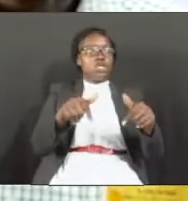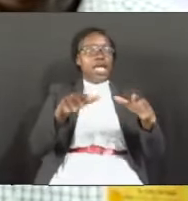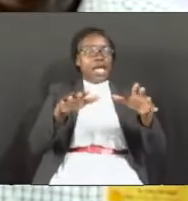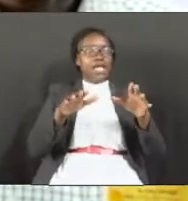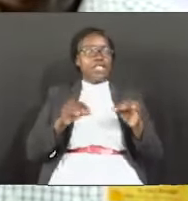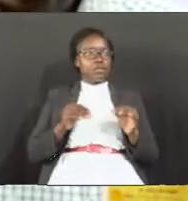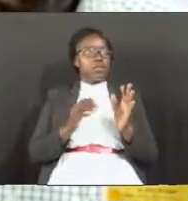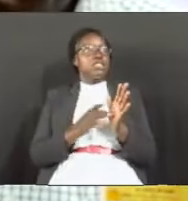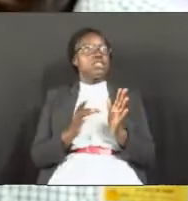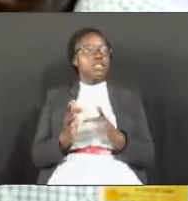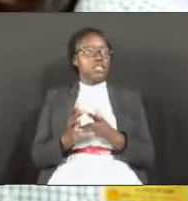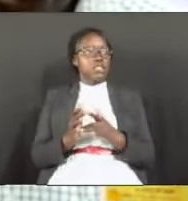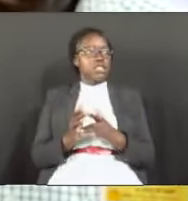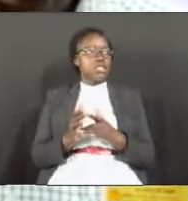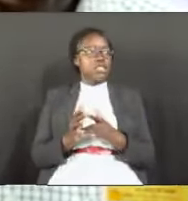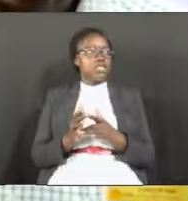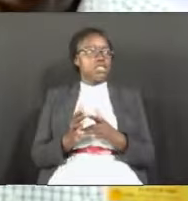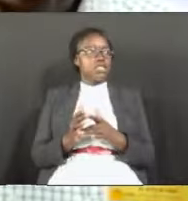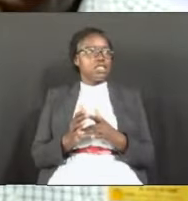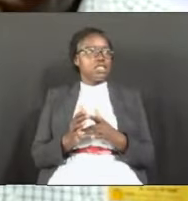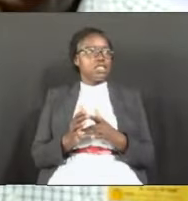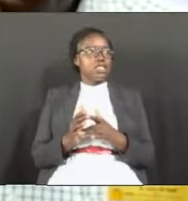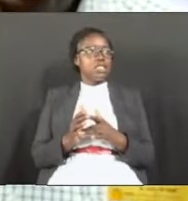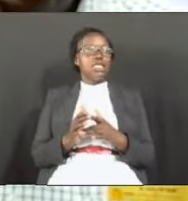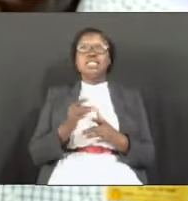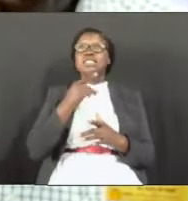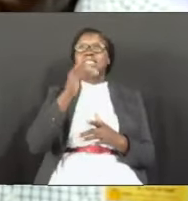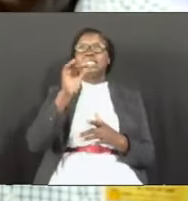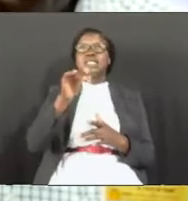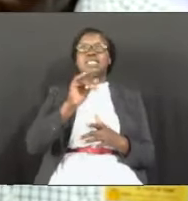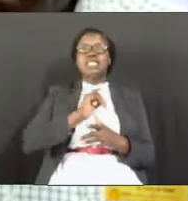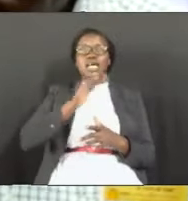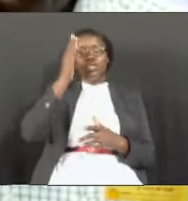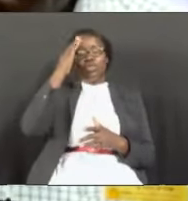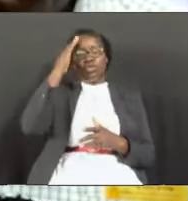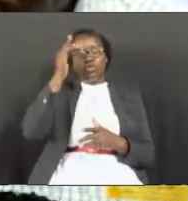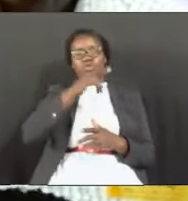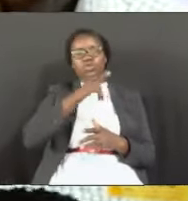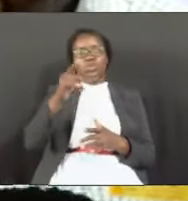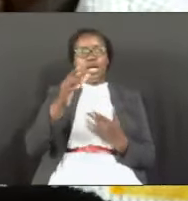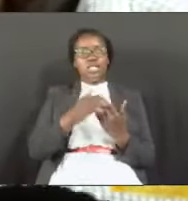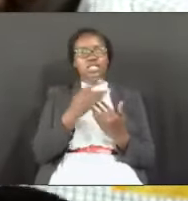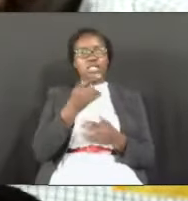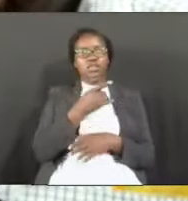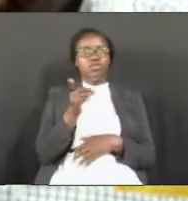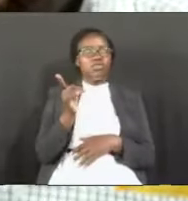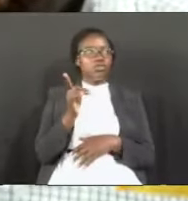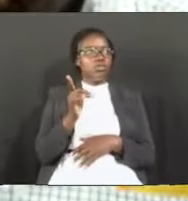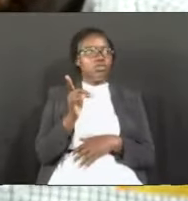Jesus. He says, I know you. I take care of you.